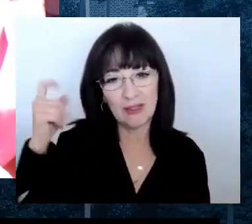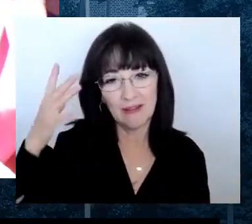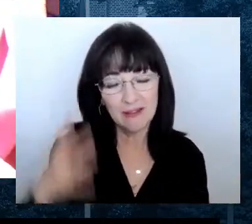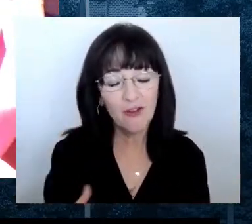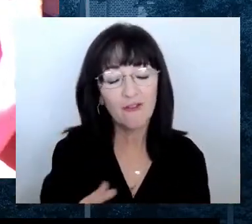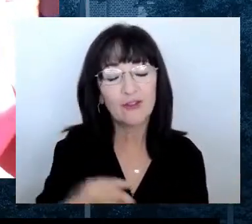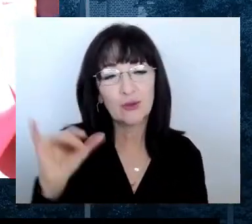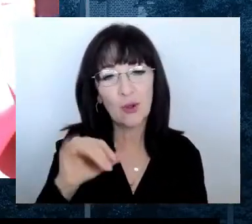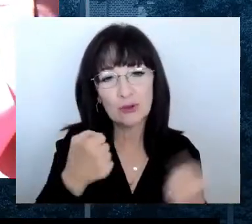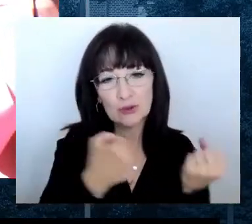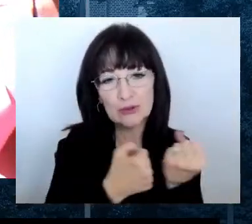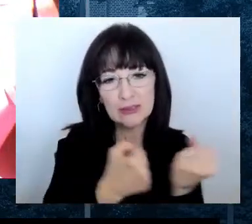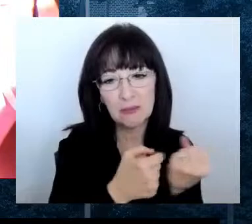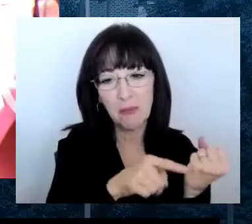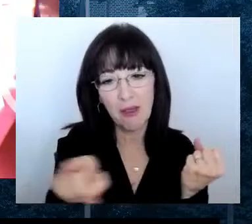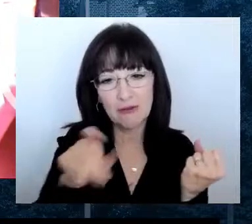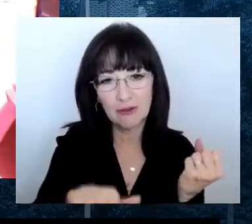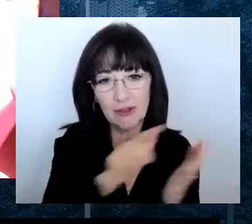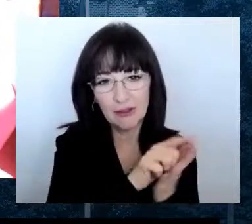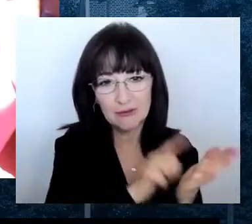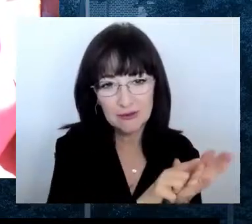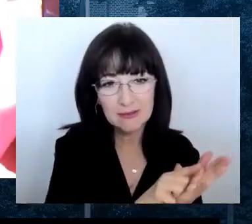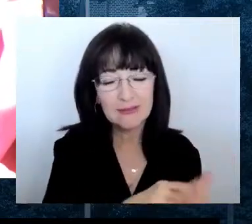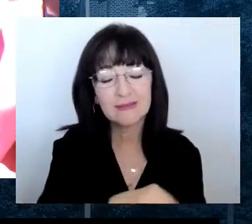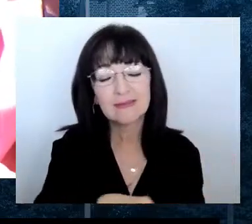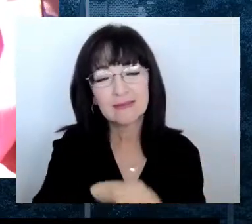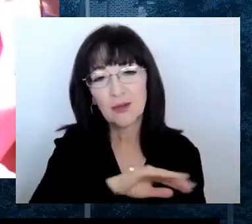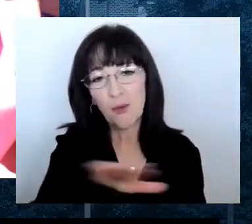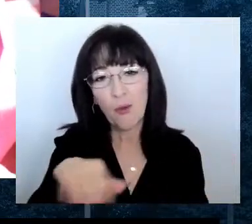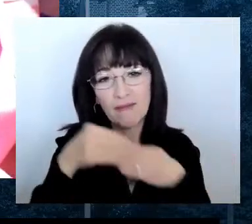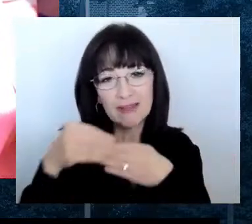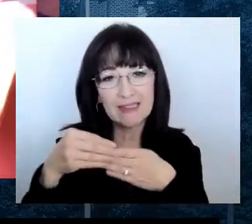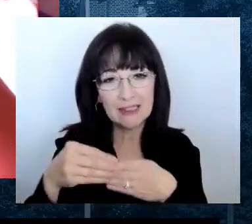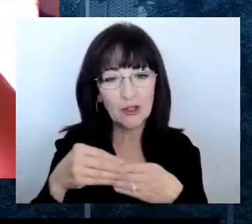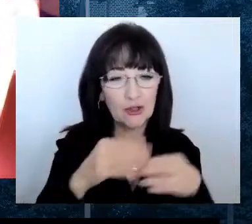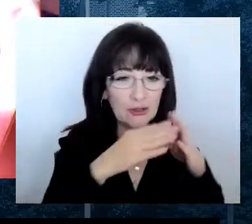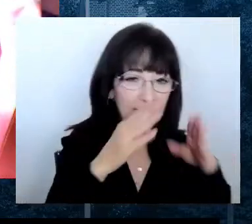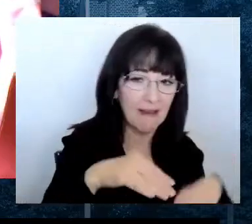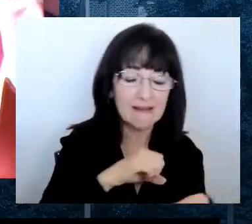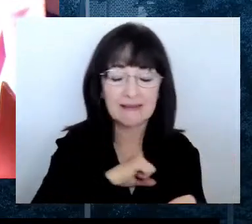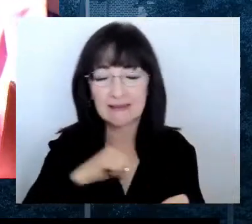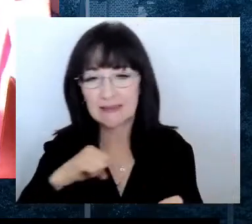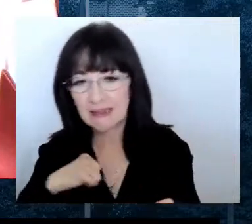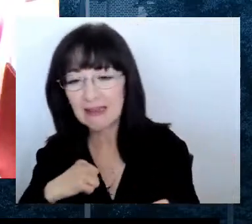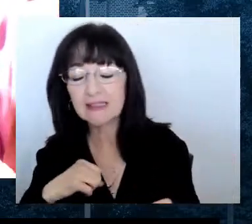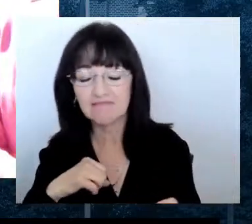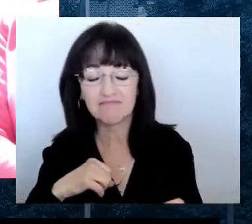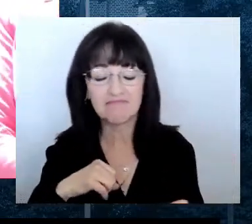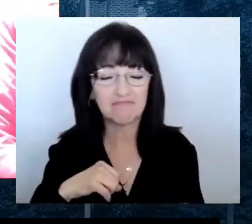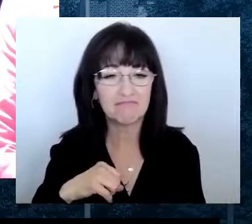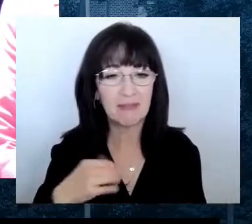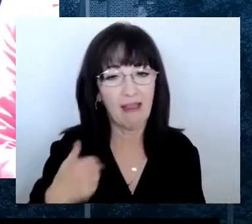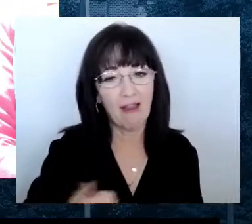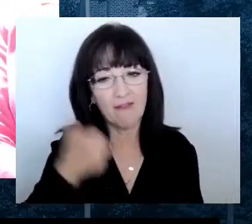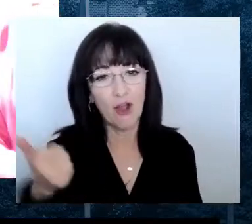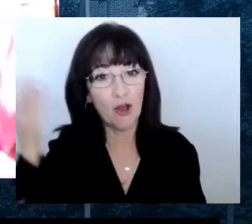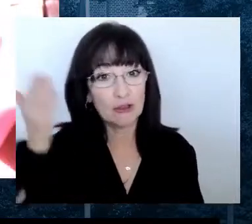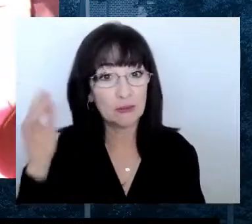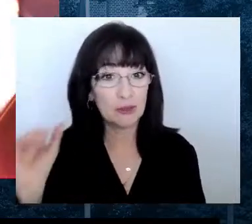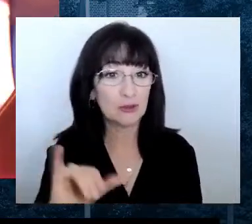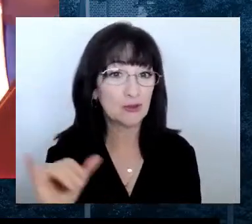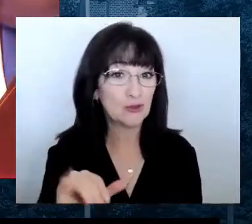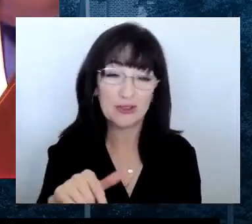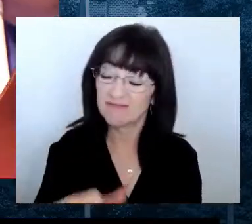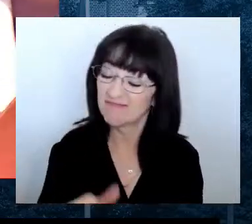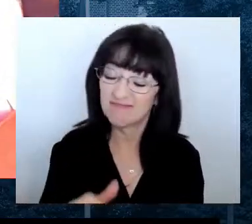the legislation, and then the majority leaders in the House and the Senate. We have other speakers as well. This is a good day for